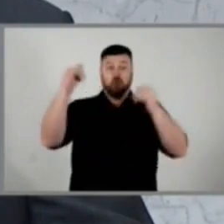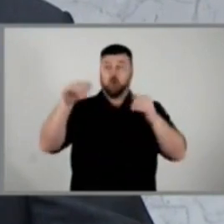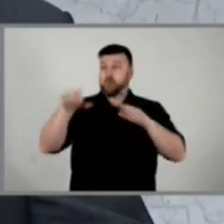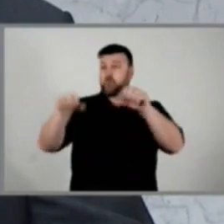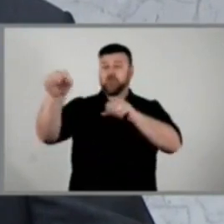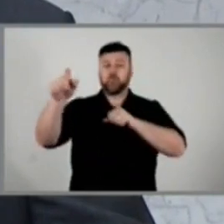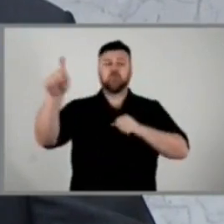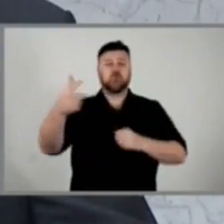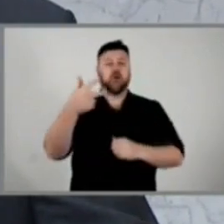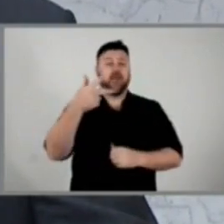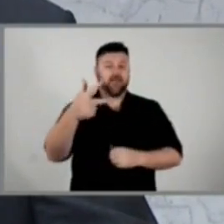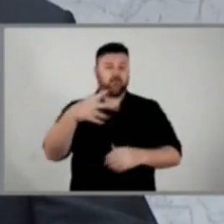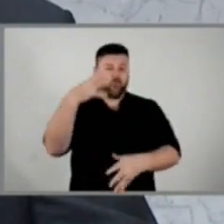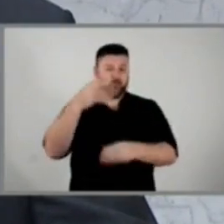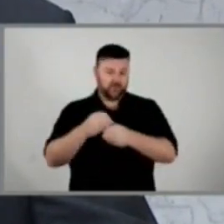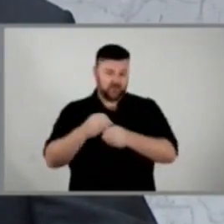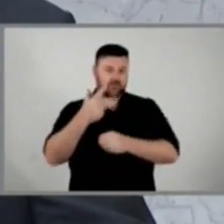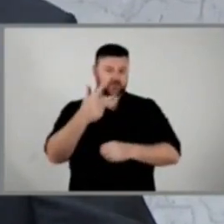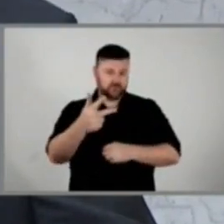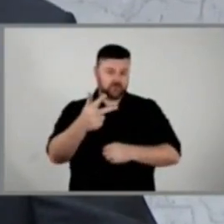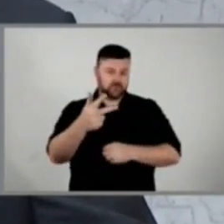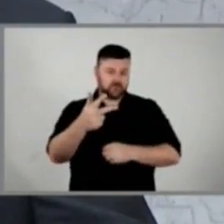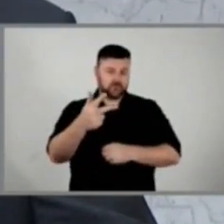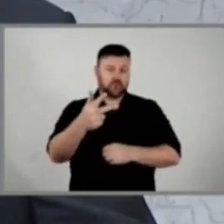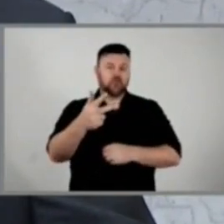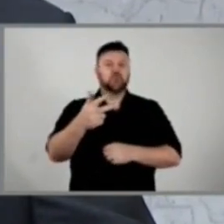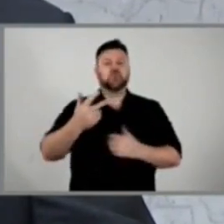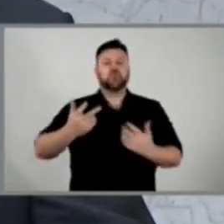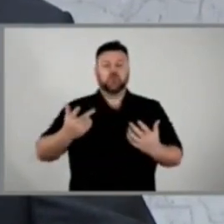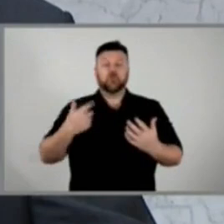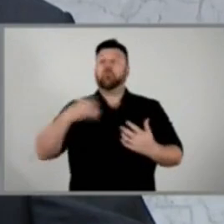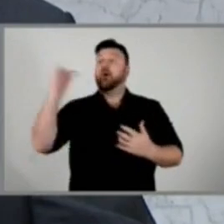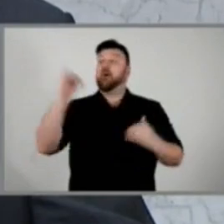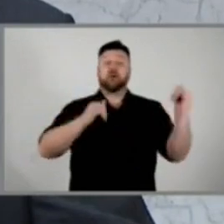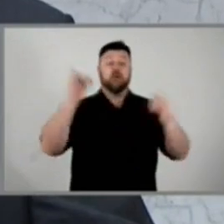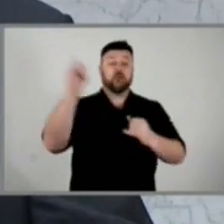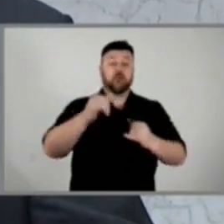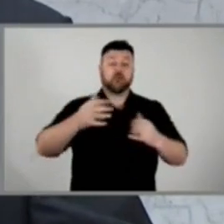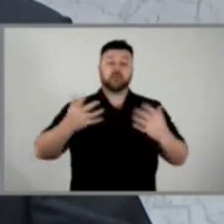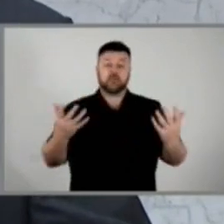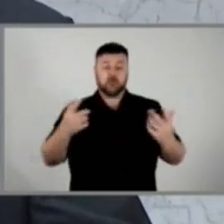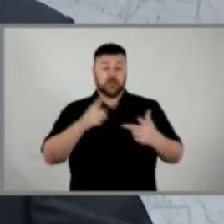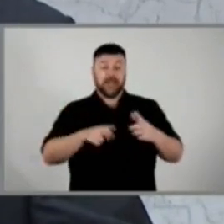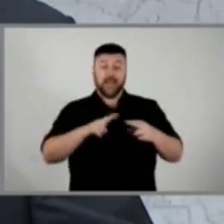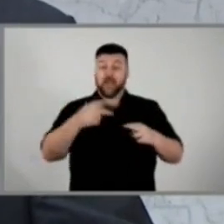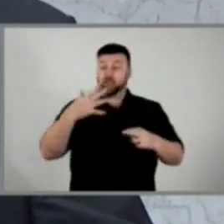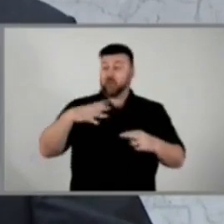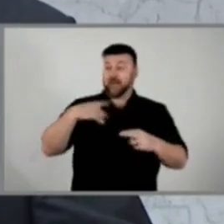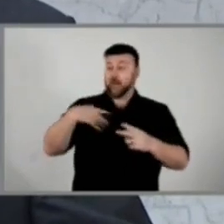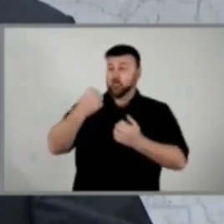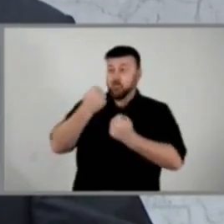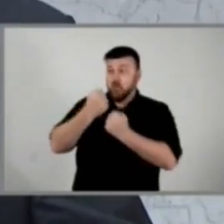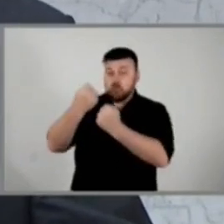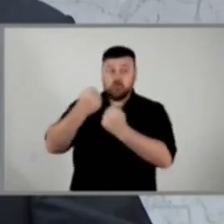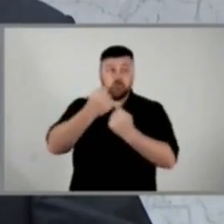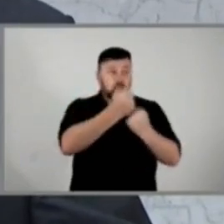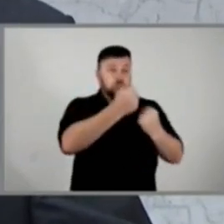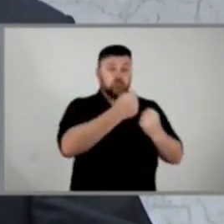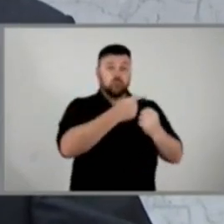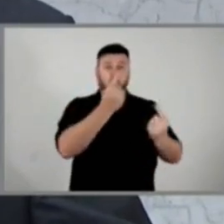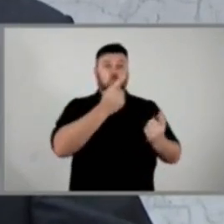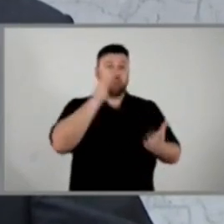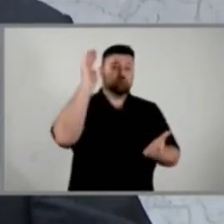that have been arranged, and they'll be taking place, and where there's a need to further supplement the commercial flights that are available to Australia